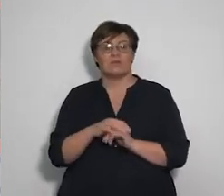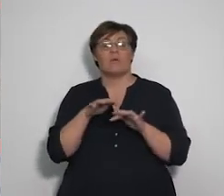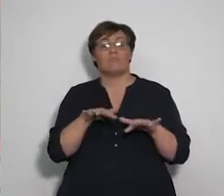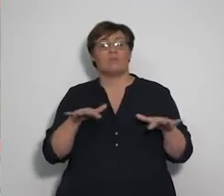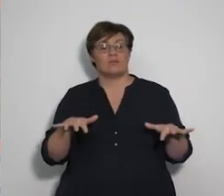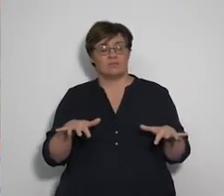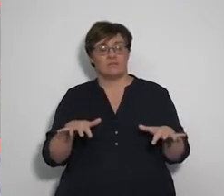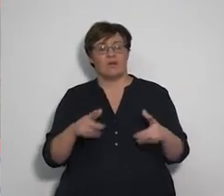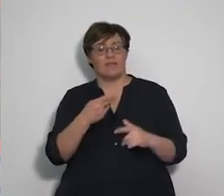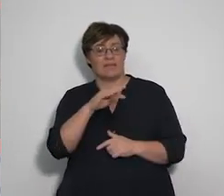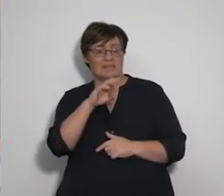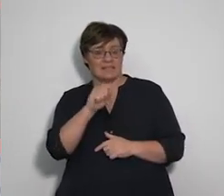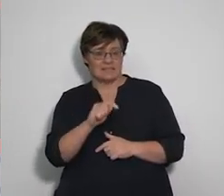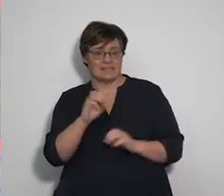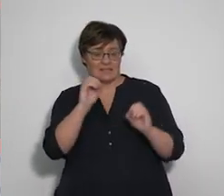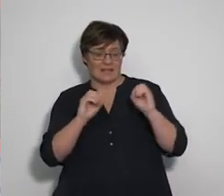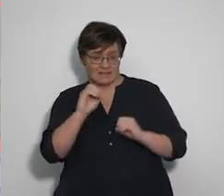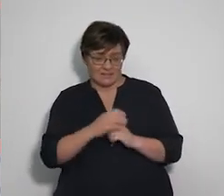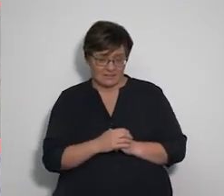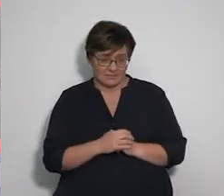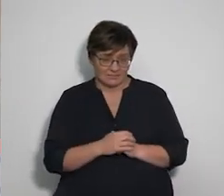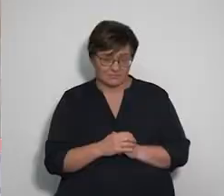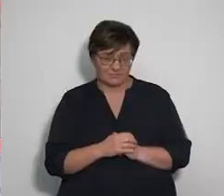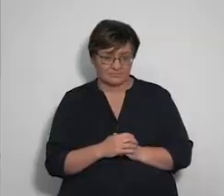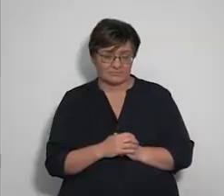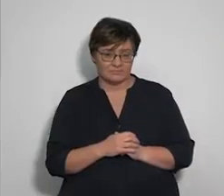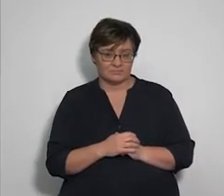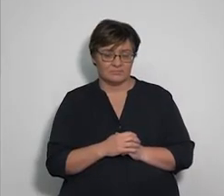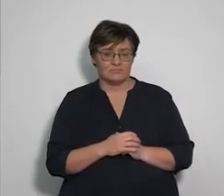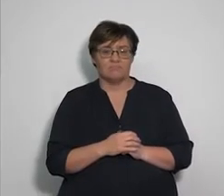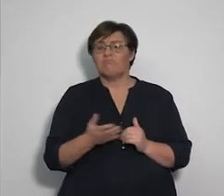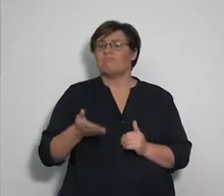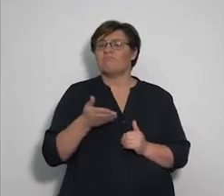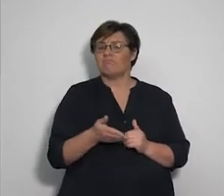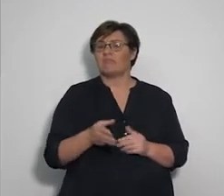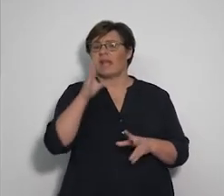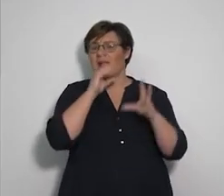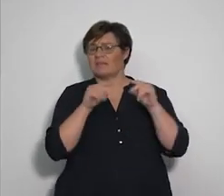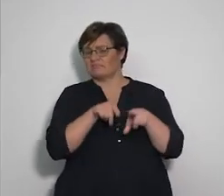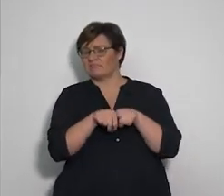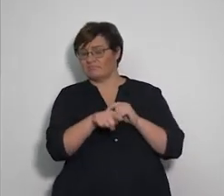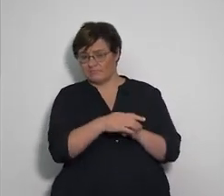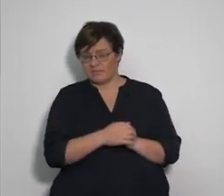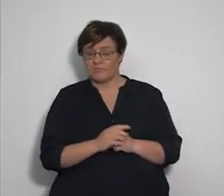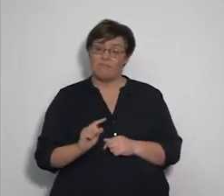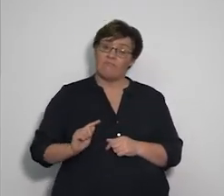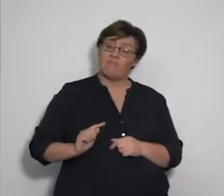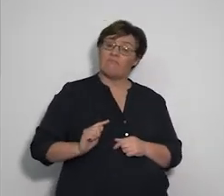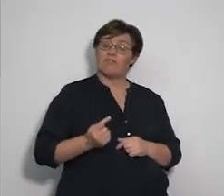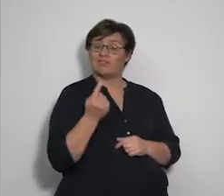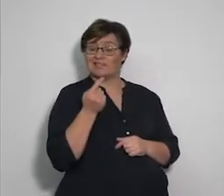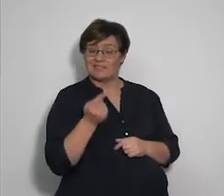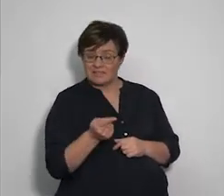a population of yeast cells. Now, here's our experiment, and